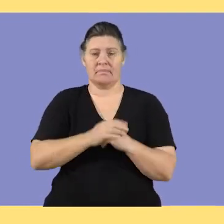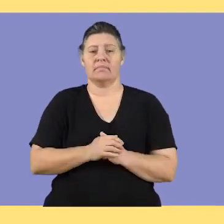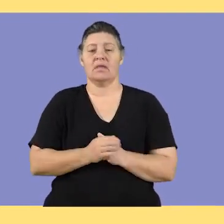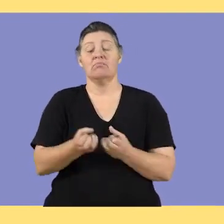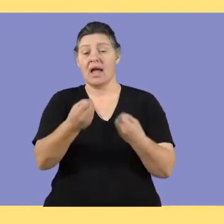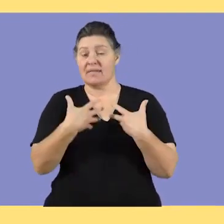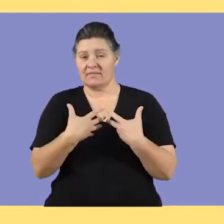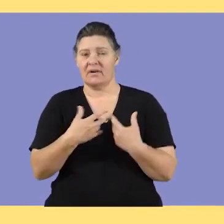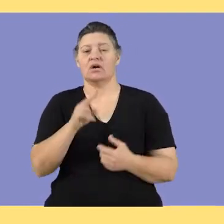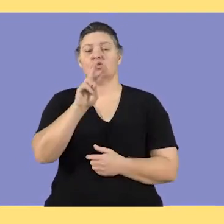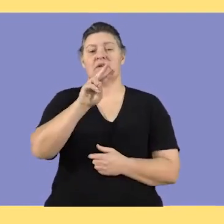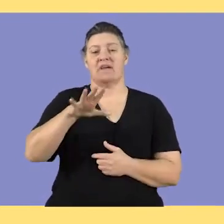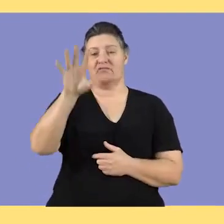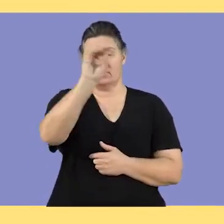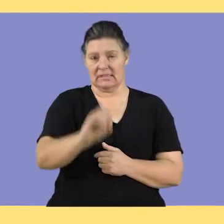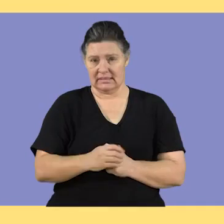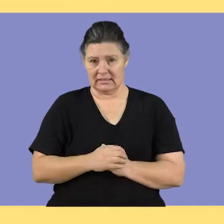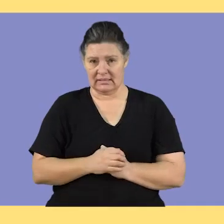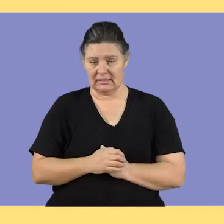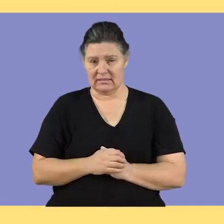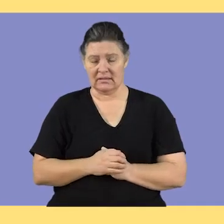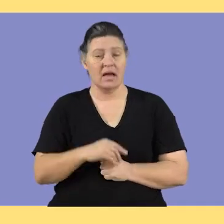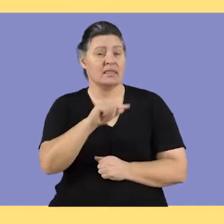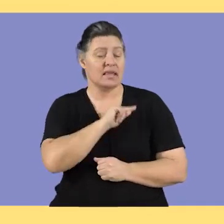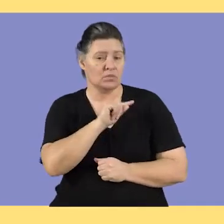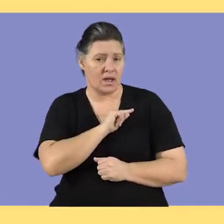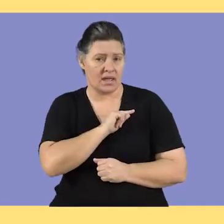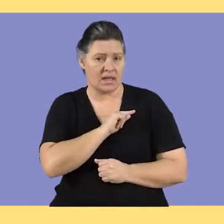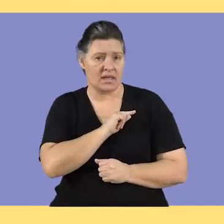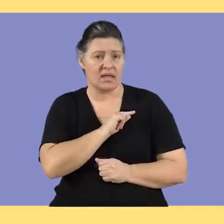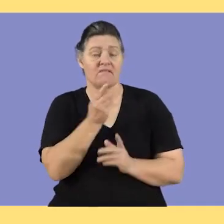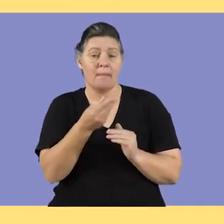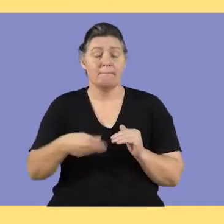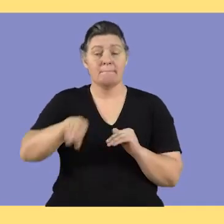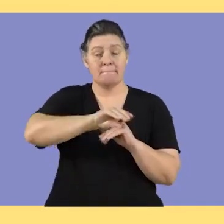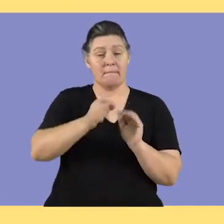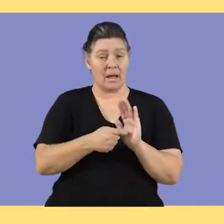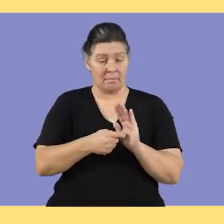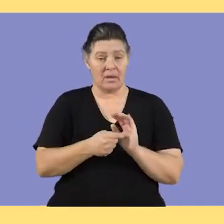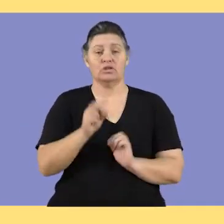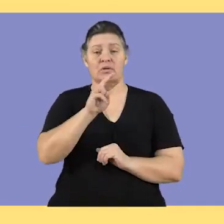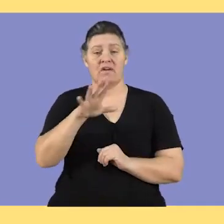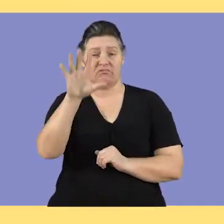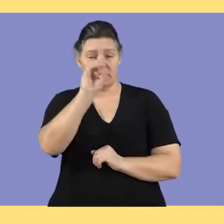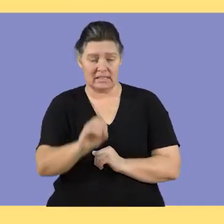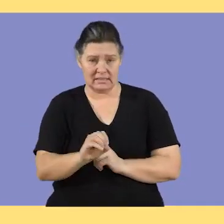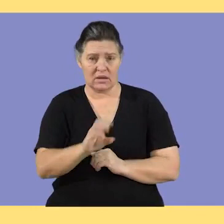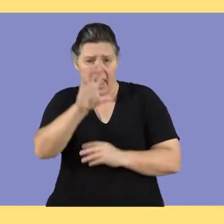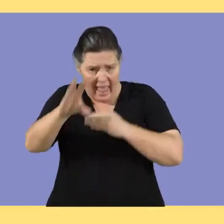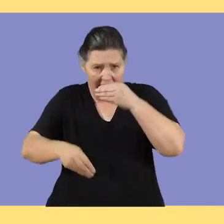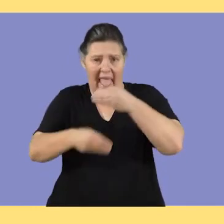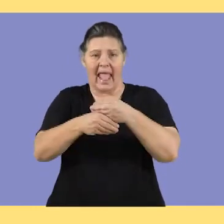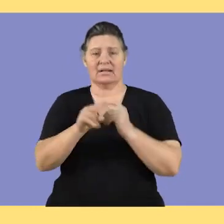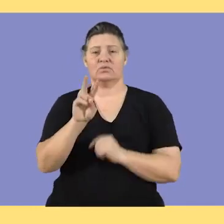particular question, they gave us 25%. Therefore, if I bring my markup, which is 25%, I will